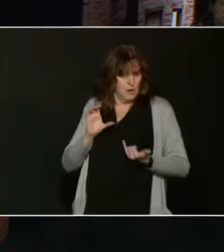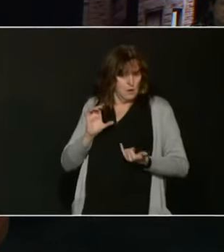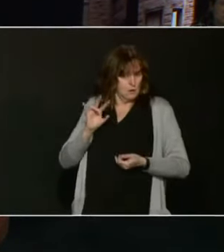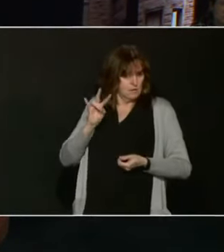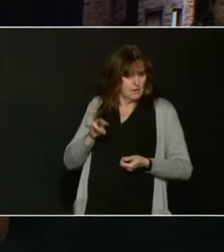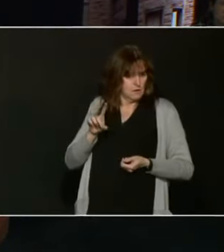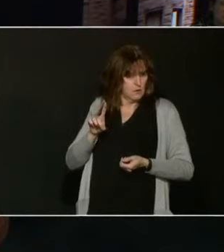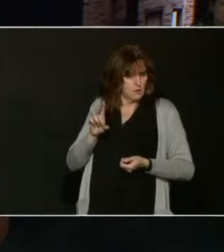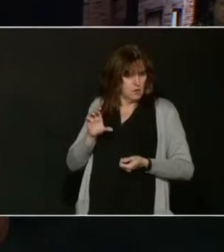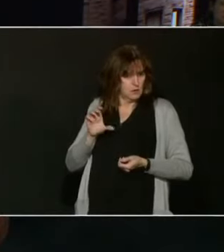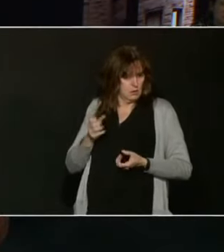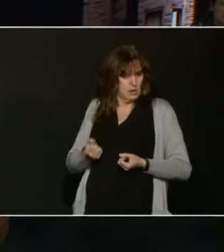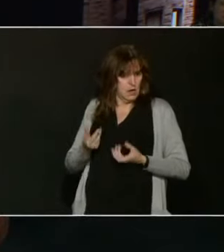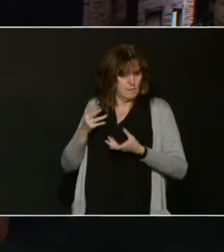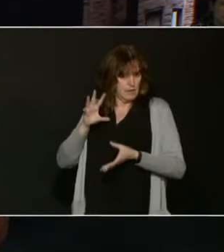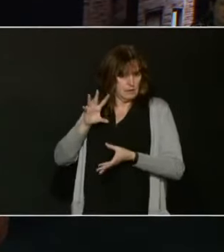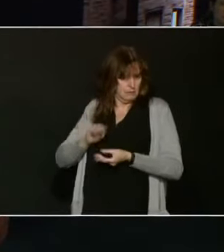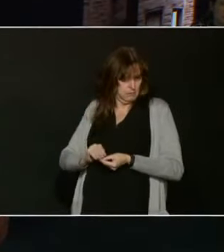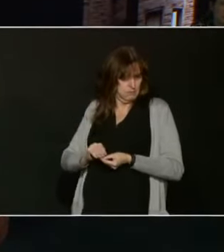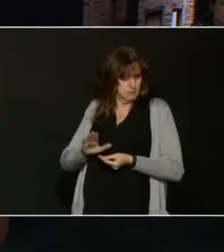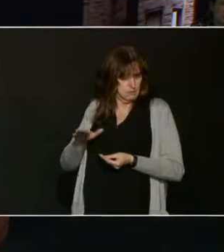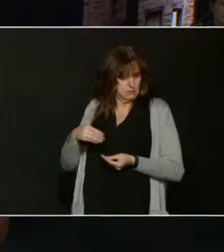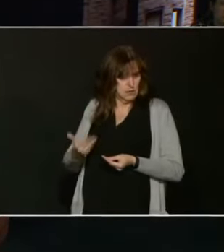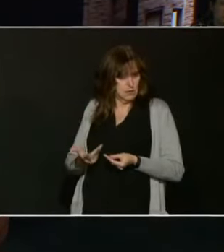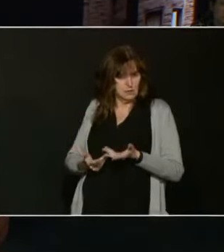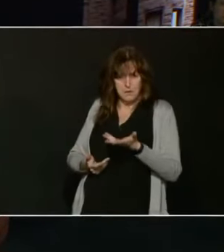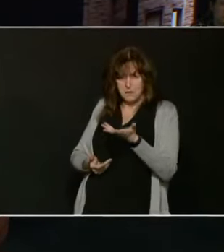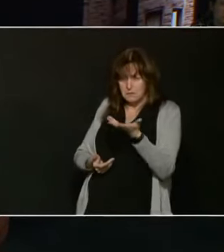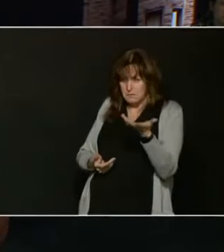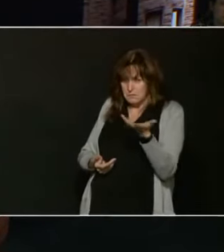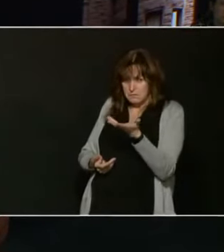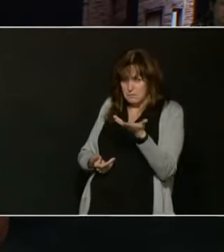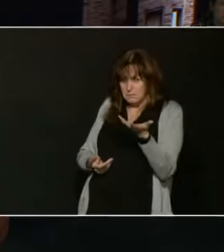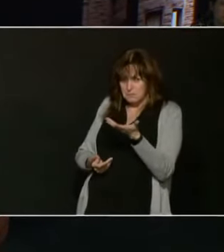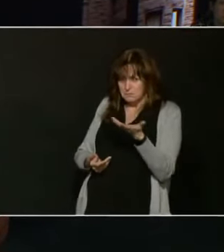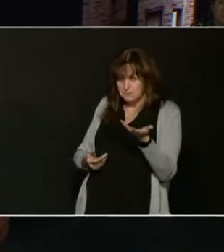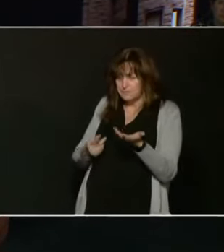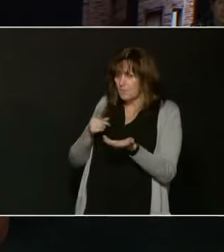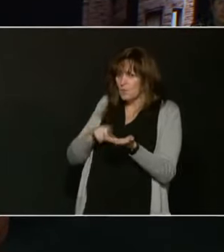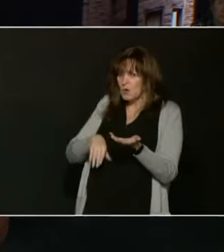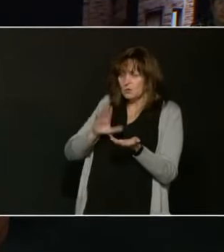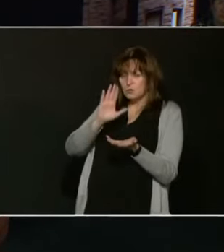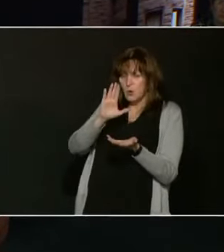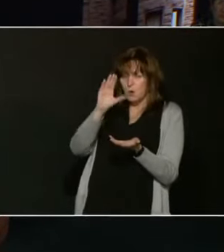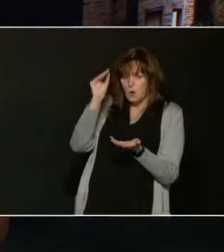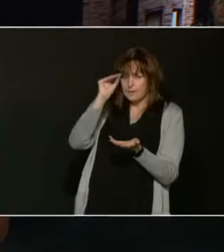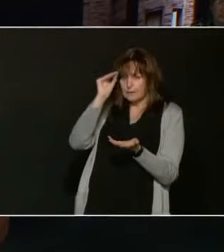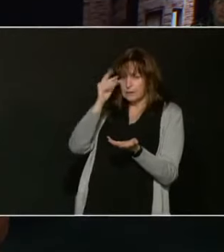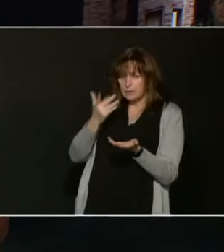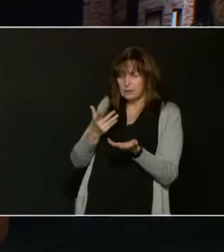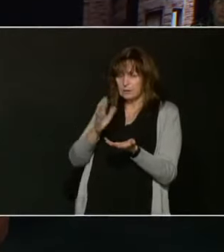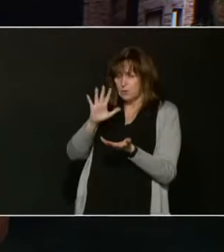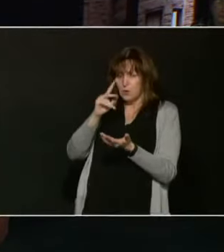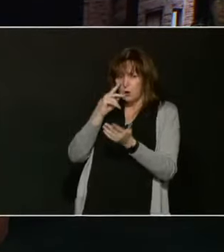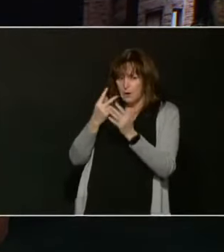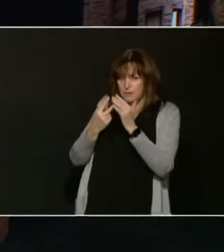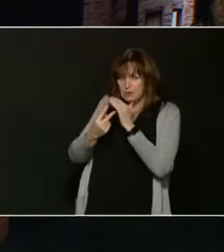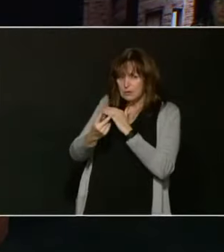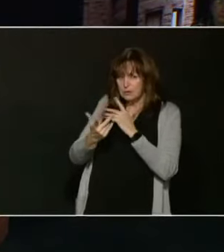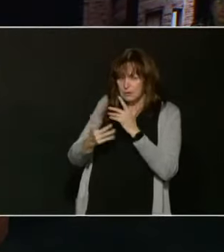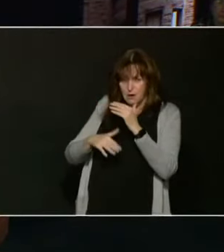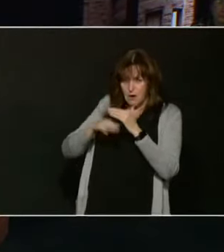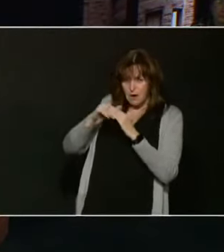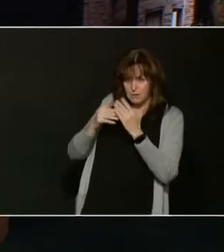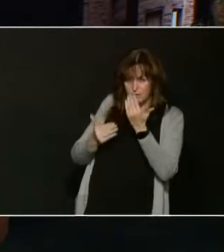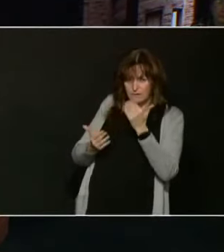Either Dr. Brown or Dr. Williams, I'm just curious, what do you make of that projection, and how do you think the modeling has